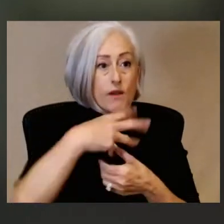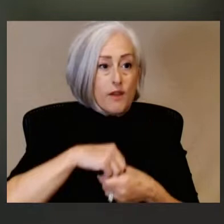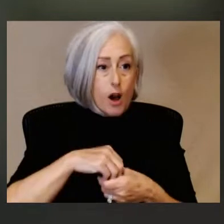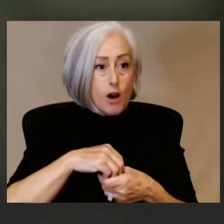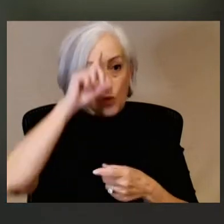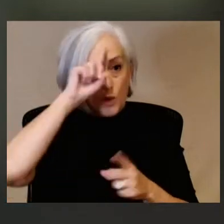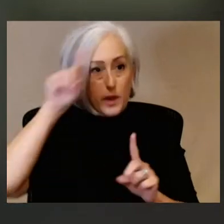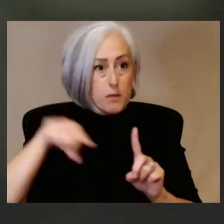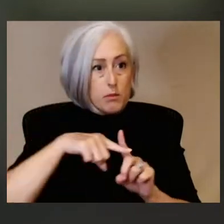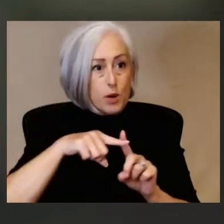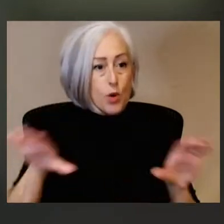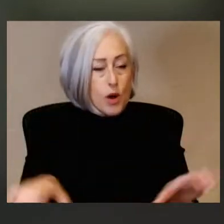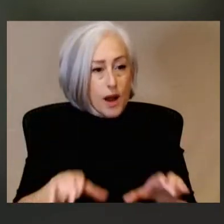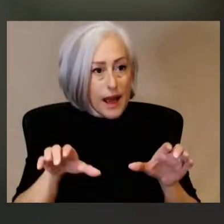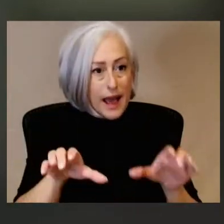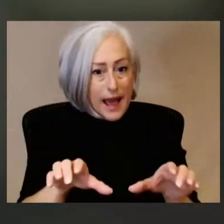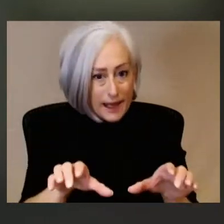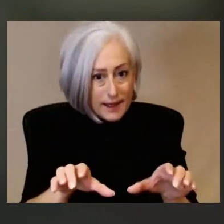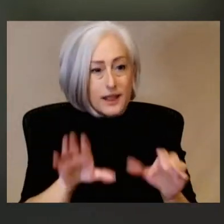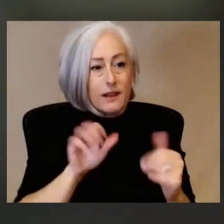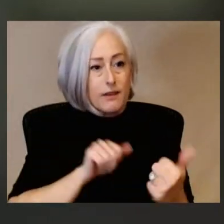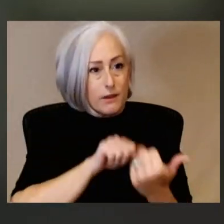posture, and